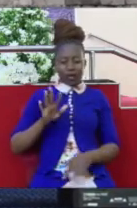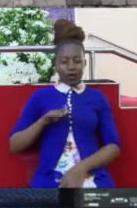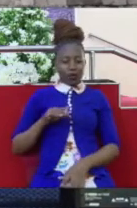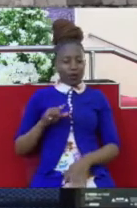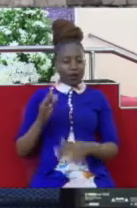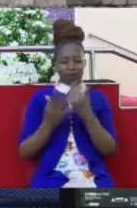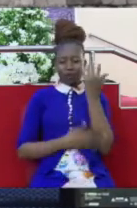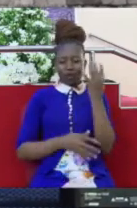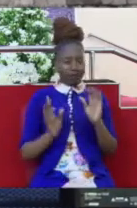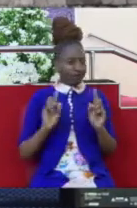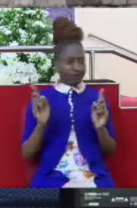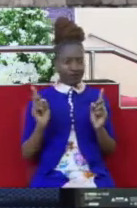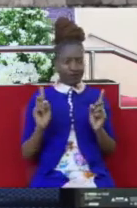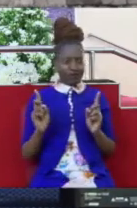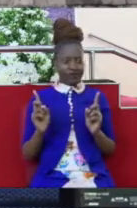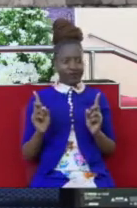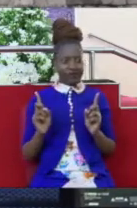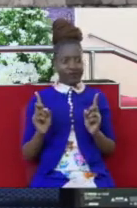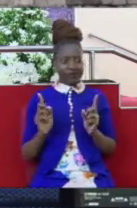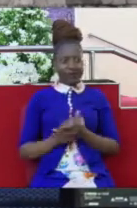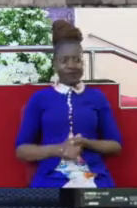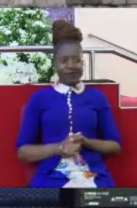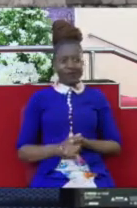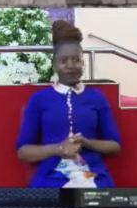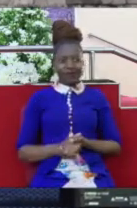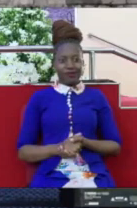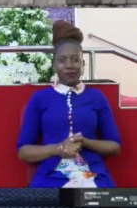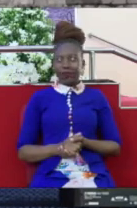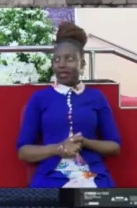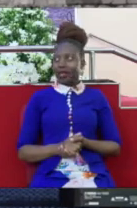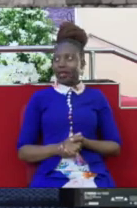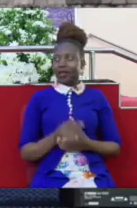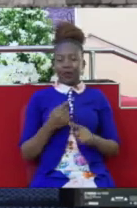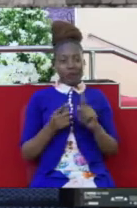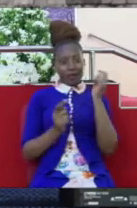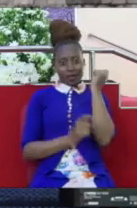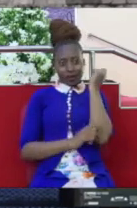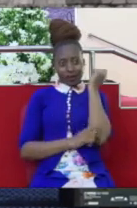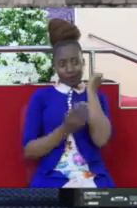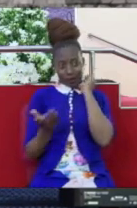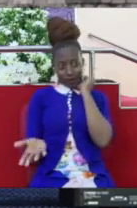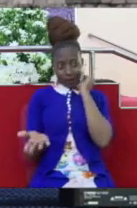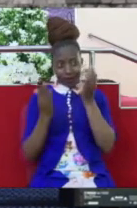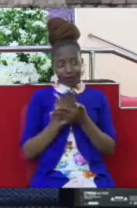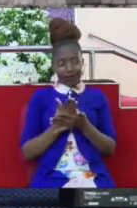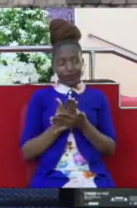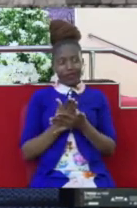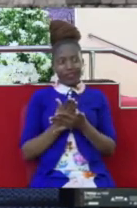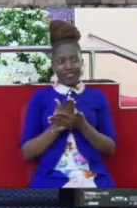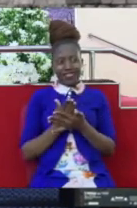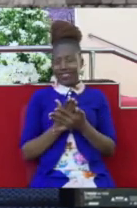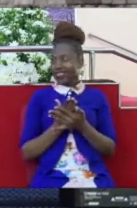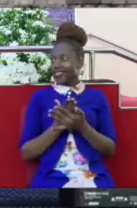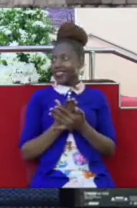I don't know. Naweza kuwa nasema ni mtu mbaya, sijui. You say, well, what do I do if I notice a widow that needs help? Nasema nini, mimi